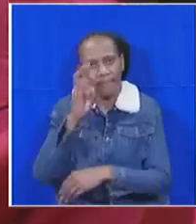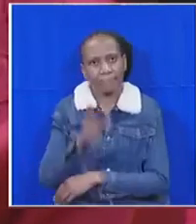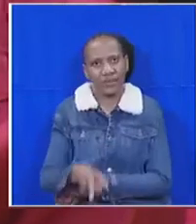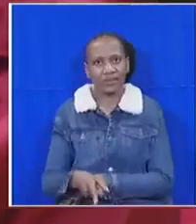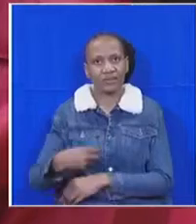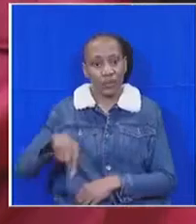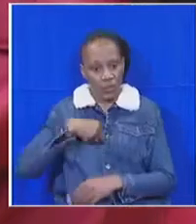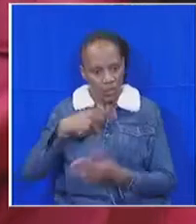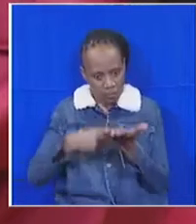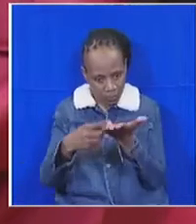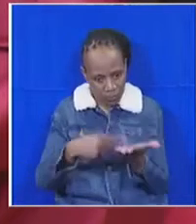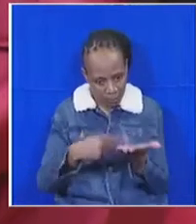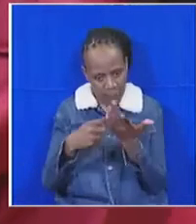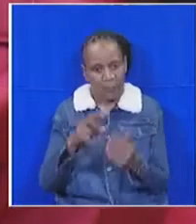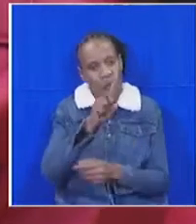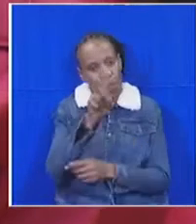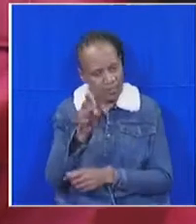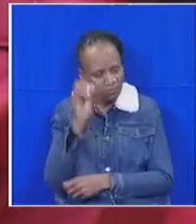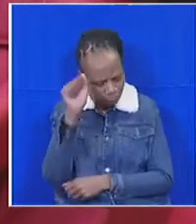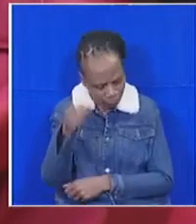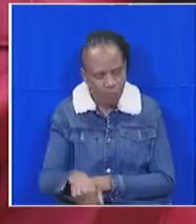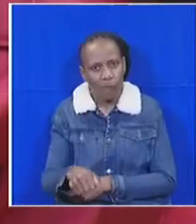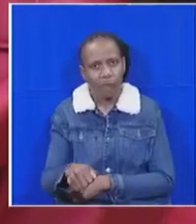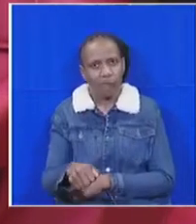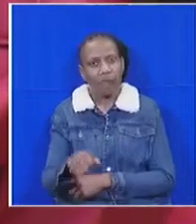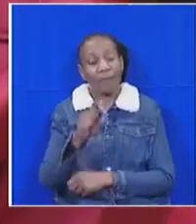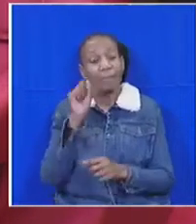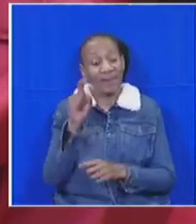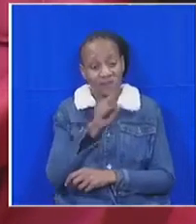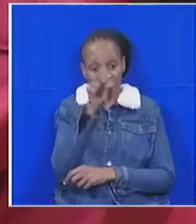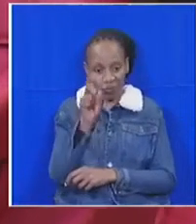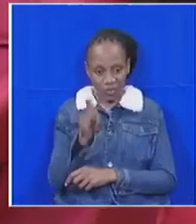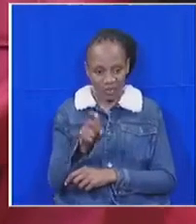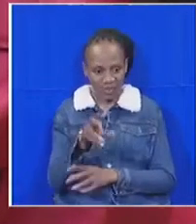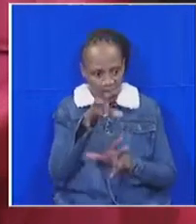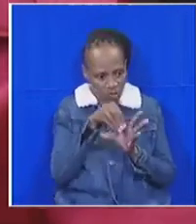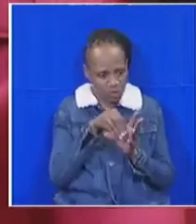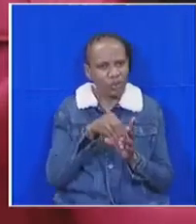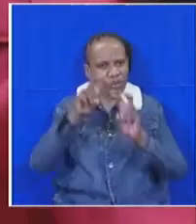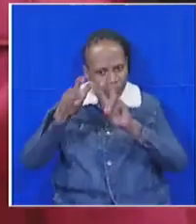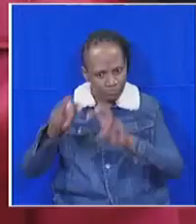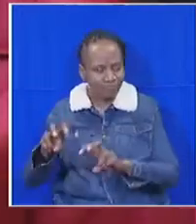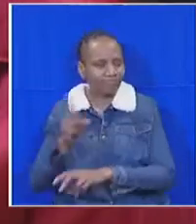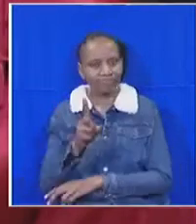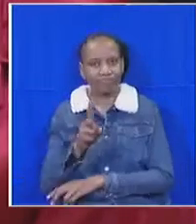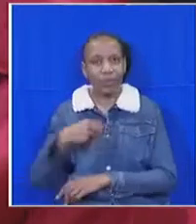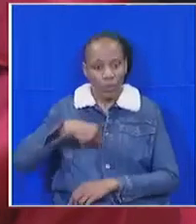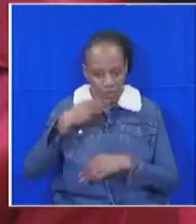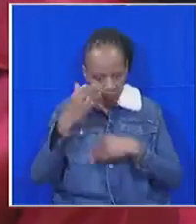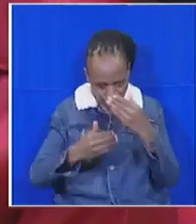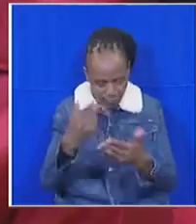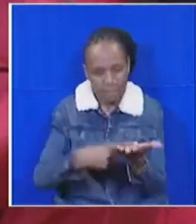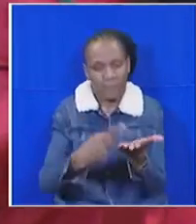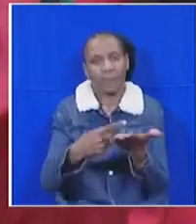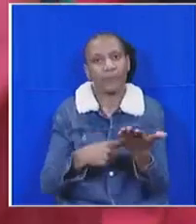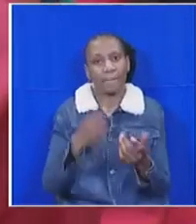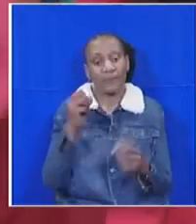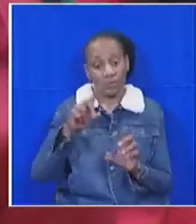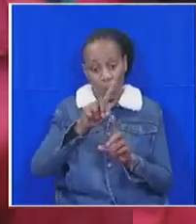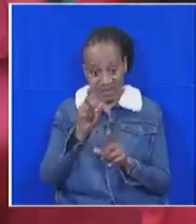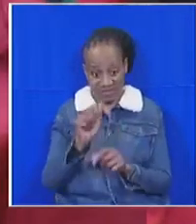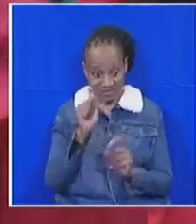we're debating now is the question here, which has got nothing to do with the investigation. The investigation must go on, this question must